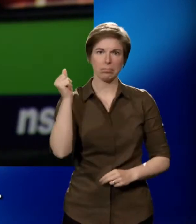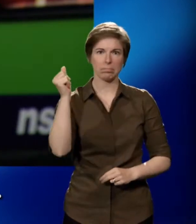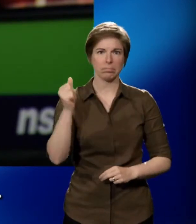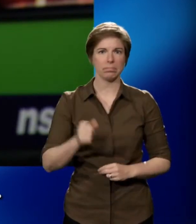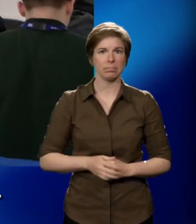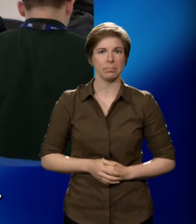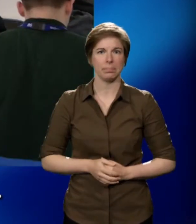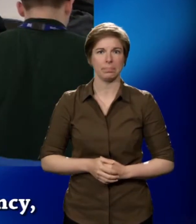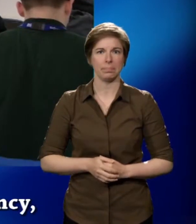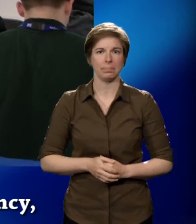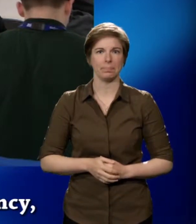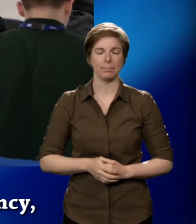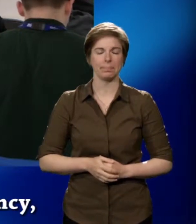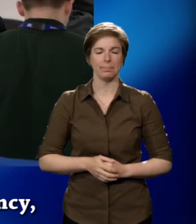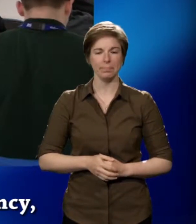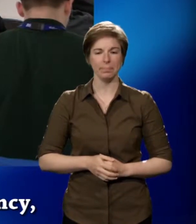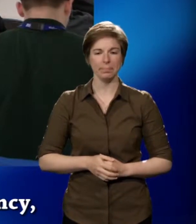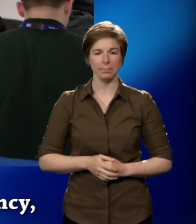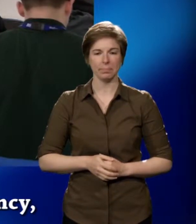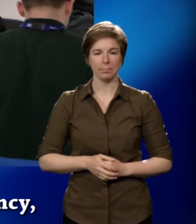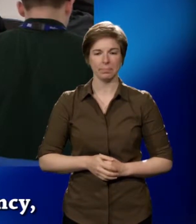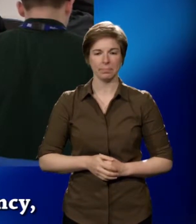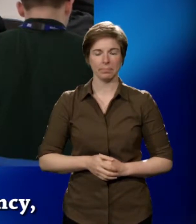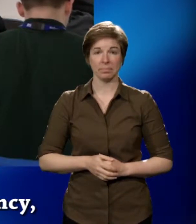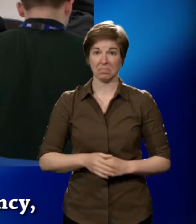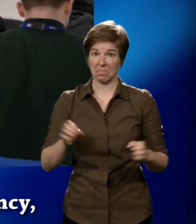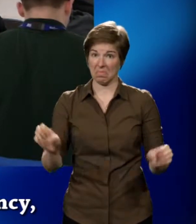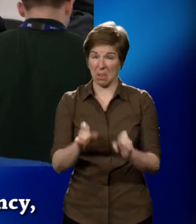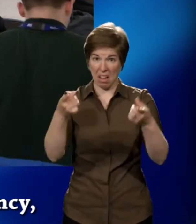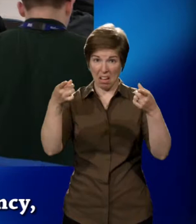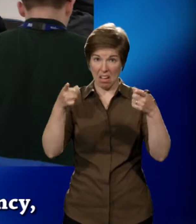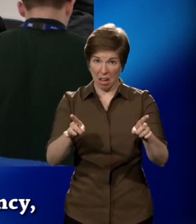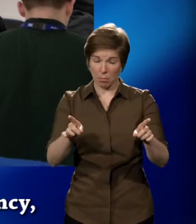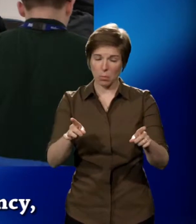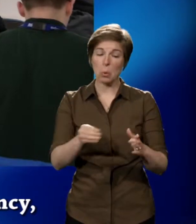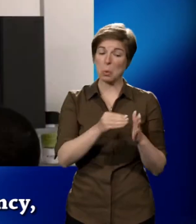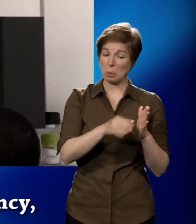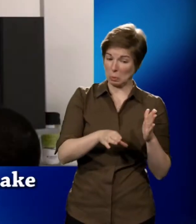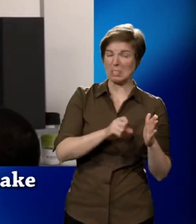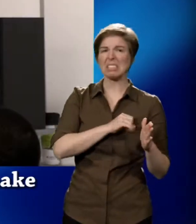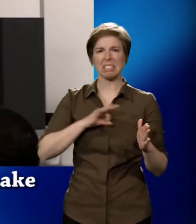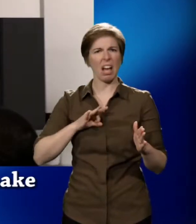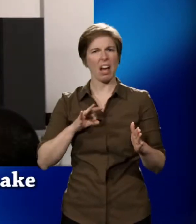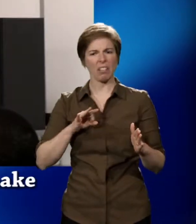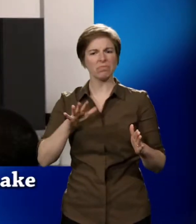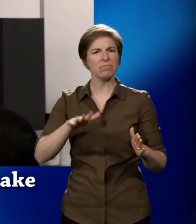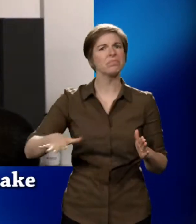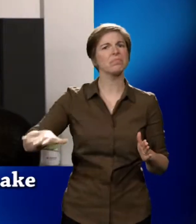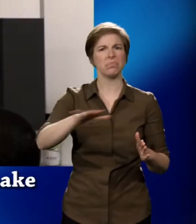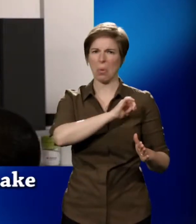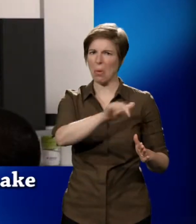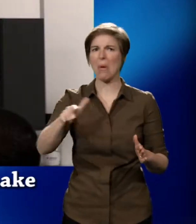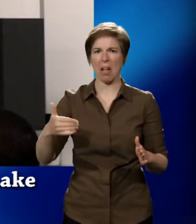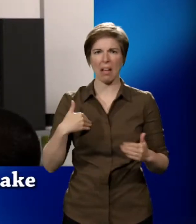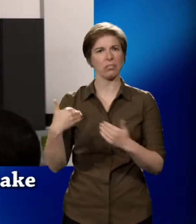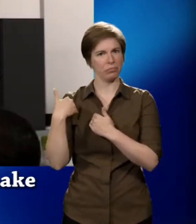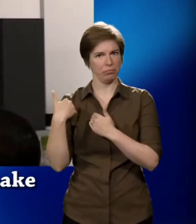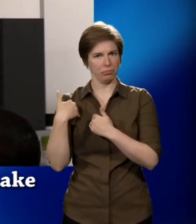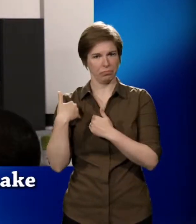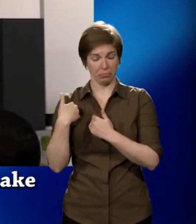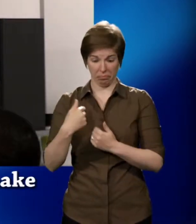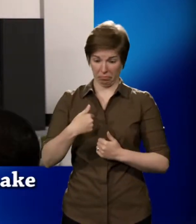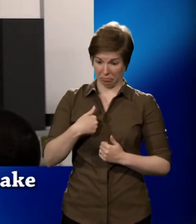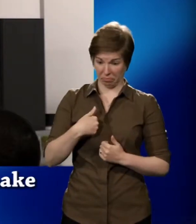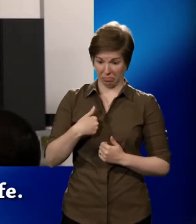notification. Staff and students do have responsibilities during an emergency, first and foremost to yourself, to make sure